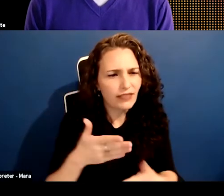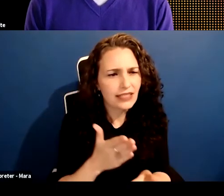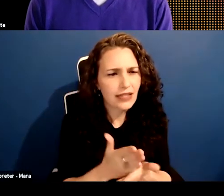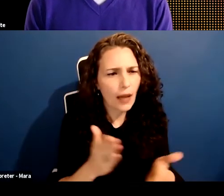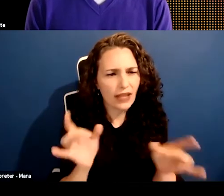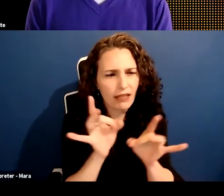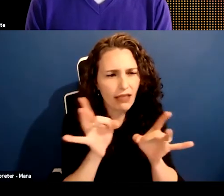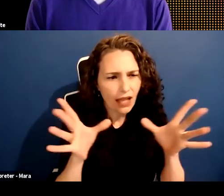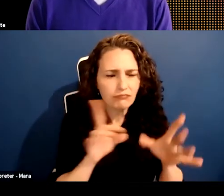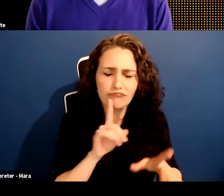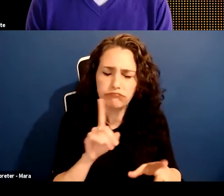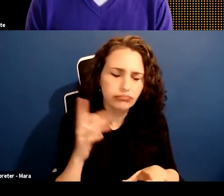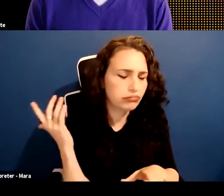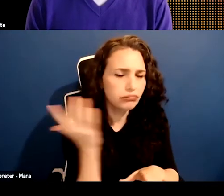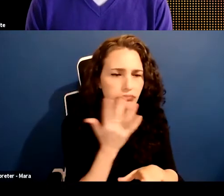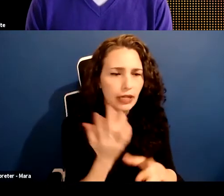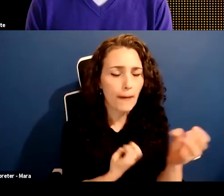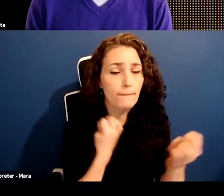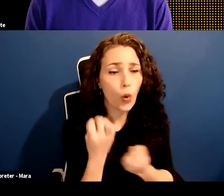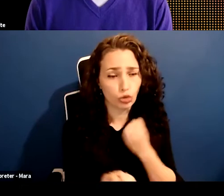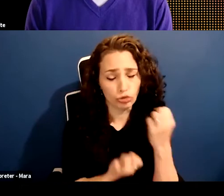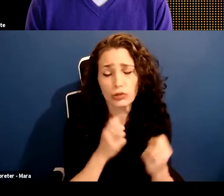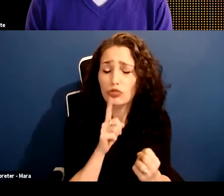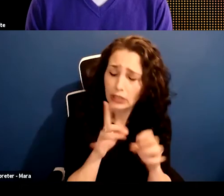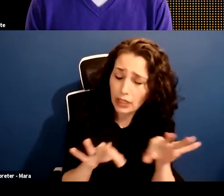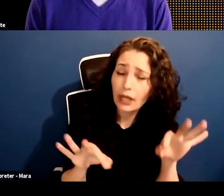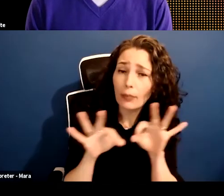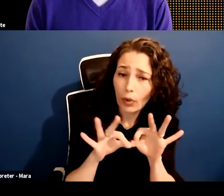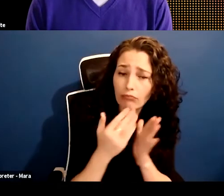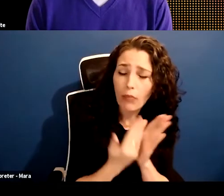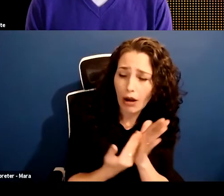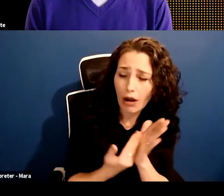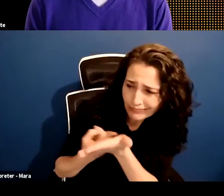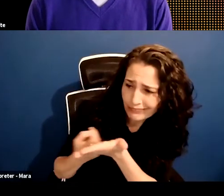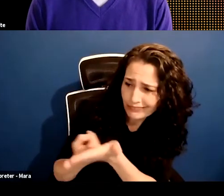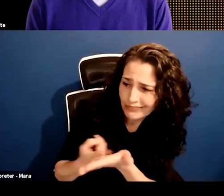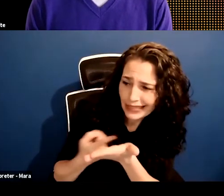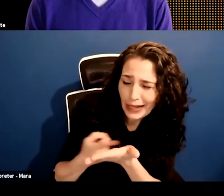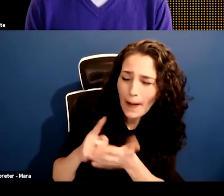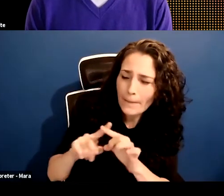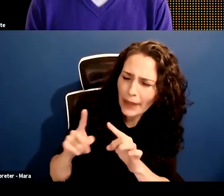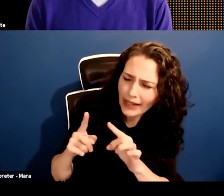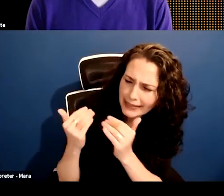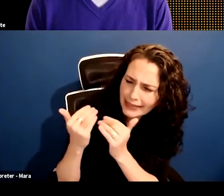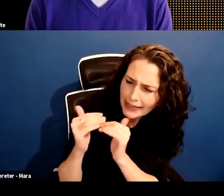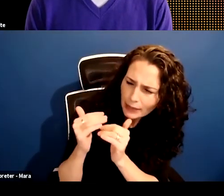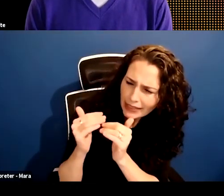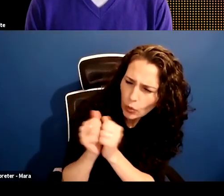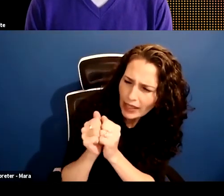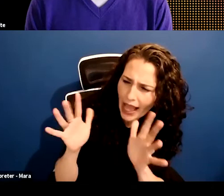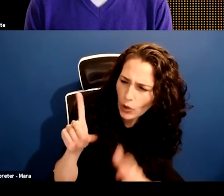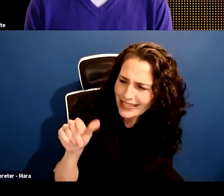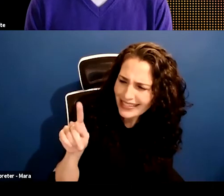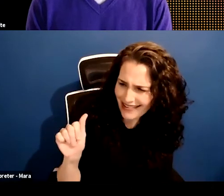is emotional, which is important. It's an important piece of the conversation, but it only goes so far without data.